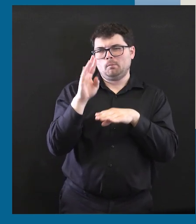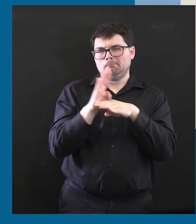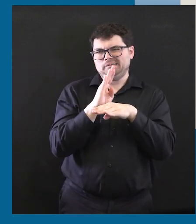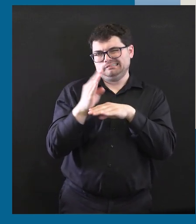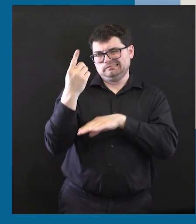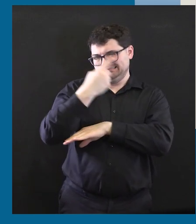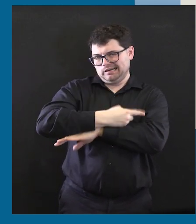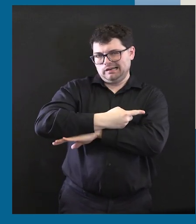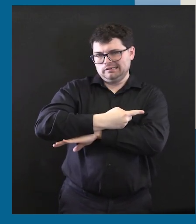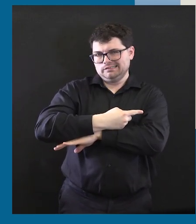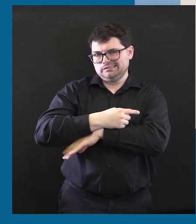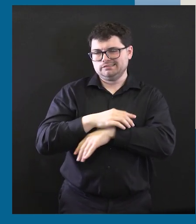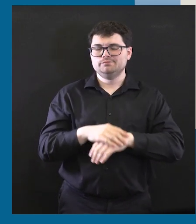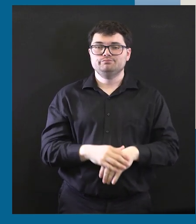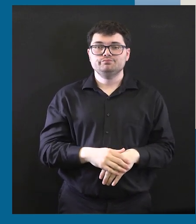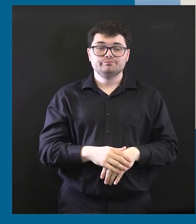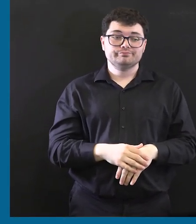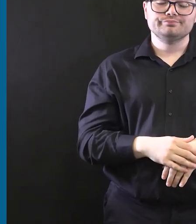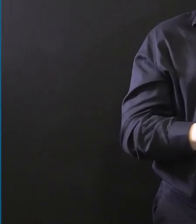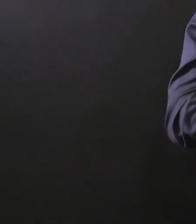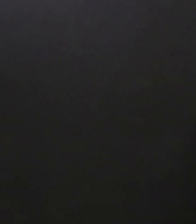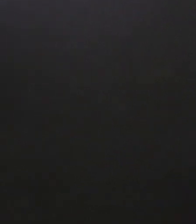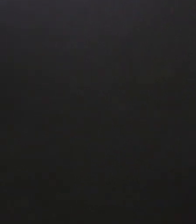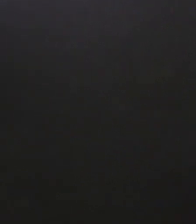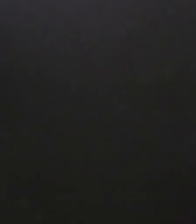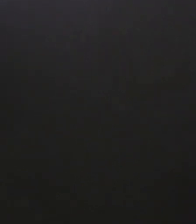in 2 business days.